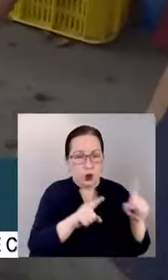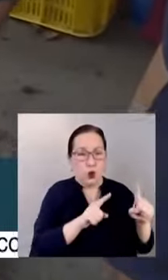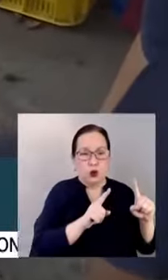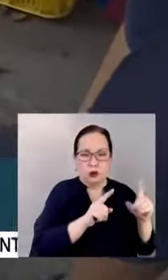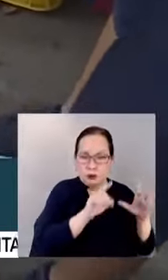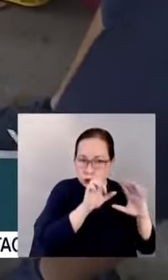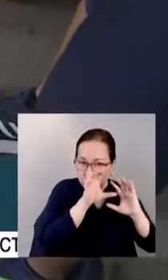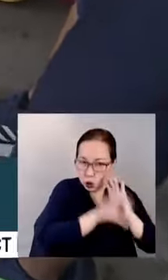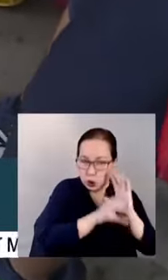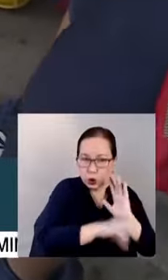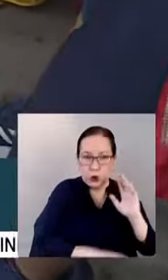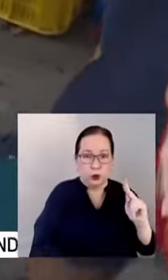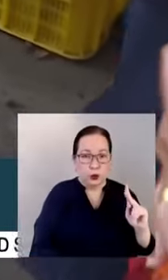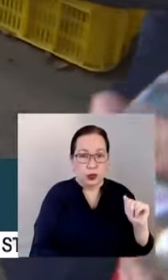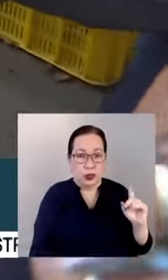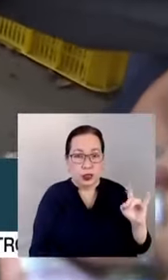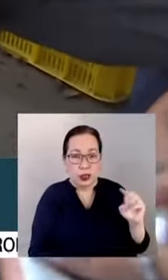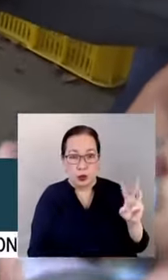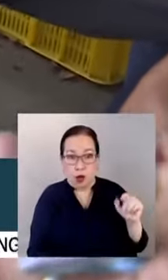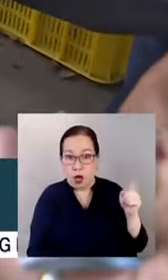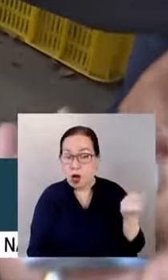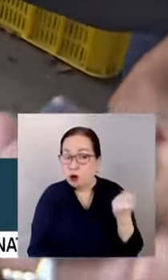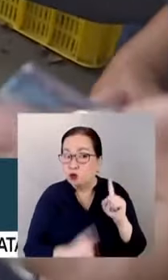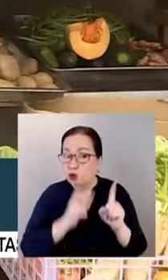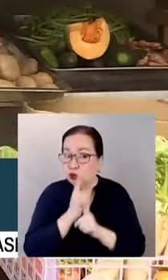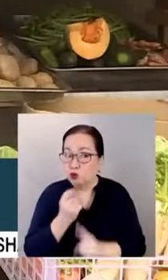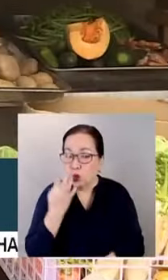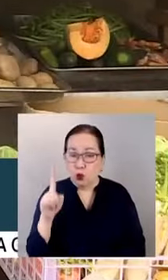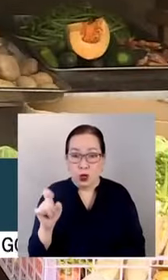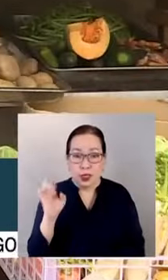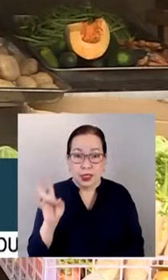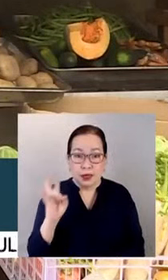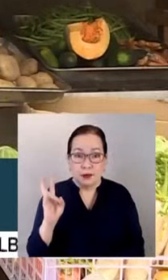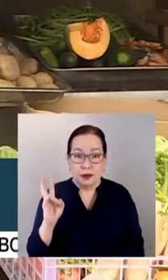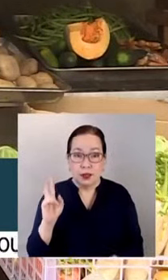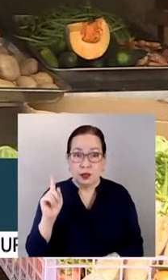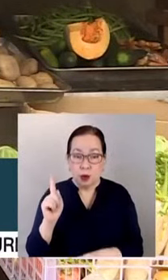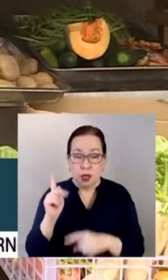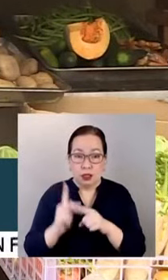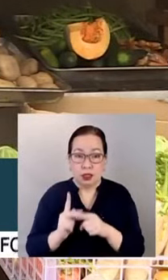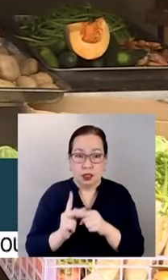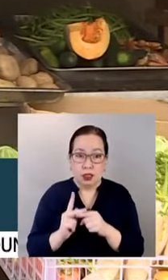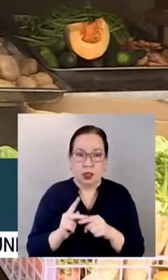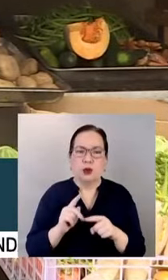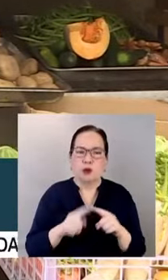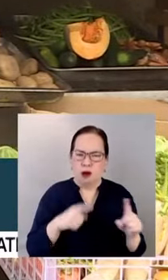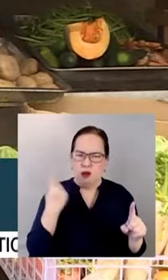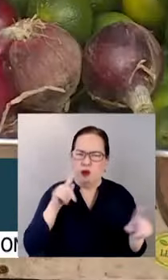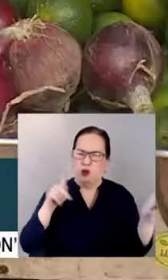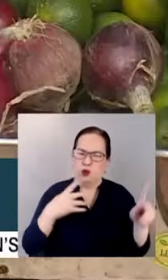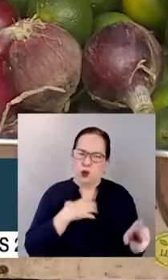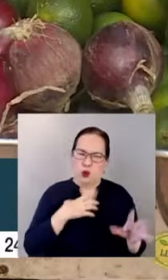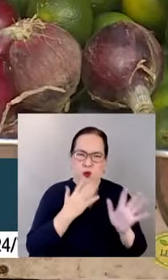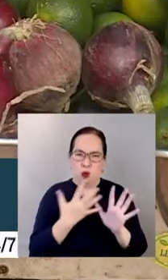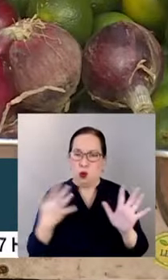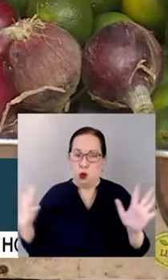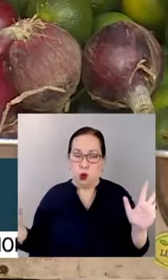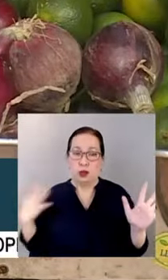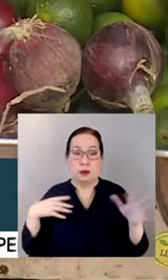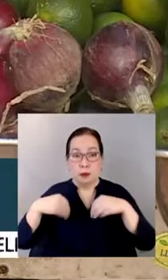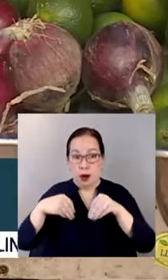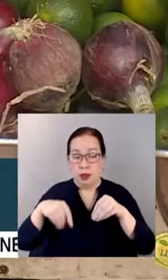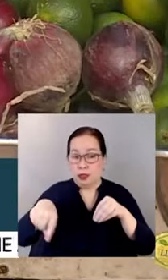are still sold at 170 pesos per kilo. But people are complaining of the long queue. In ordinary markets such as this one